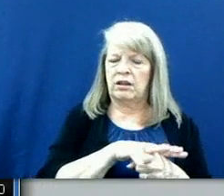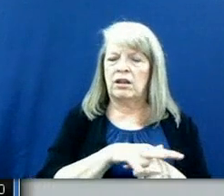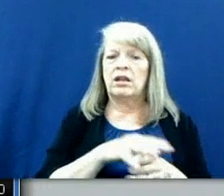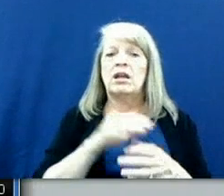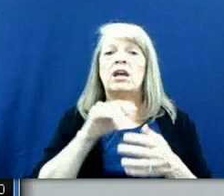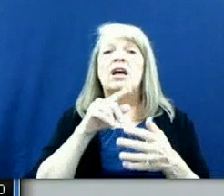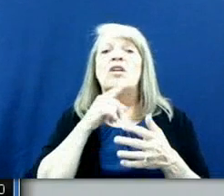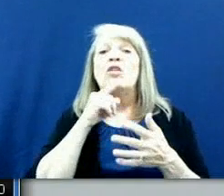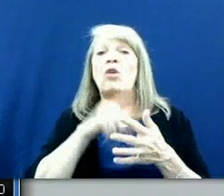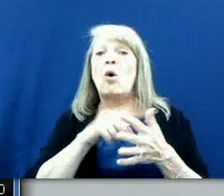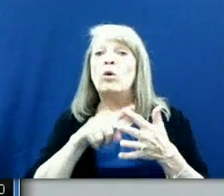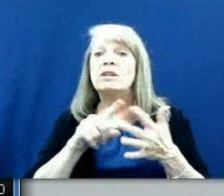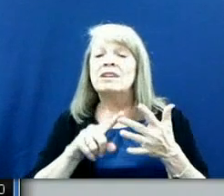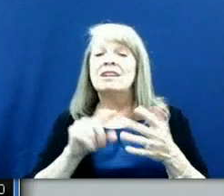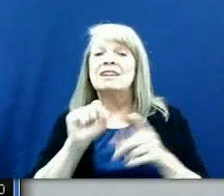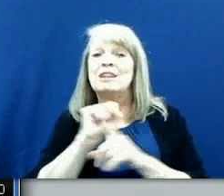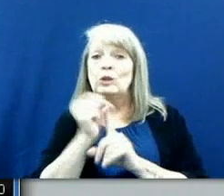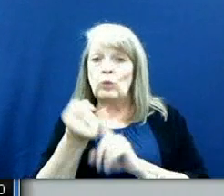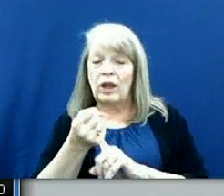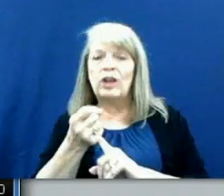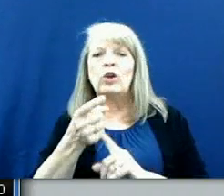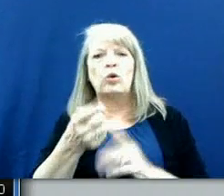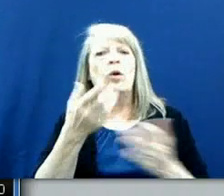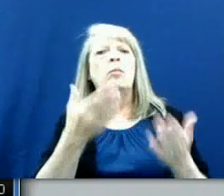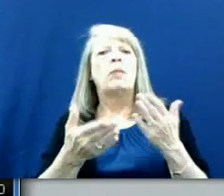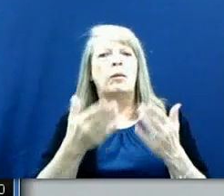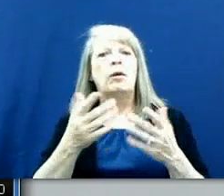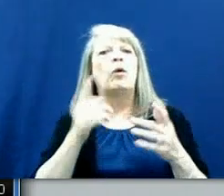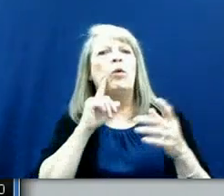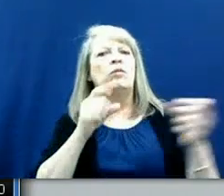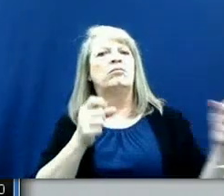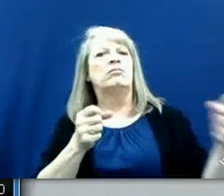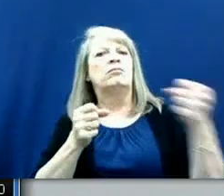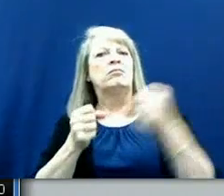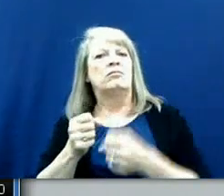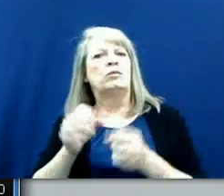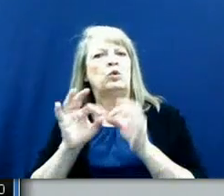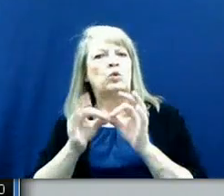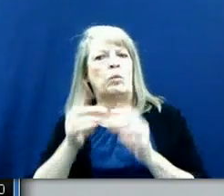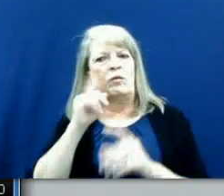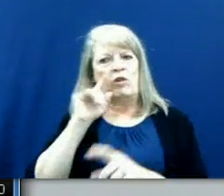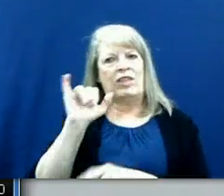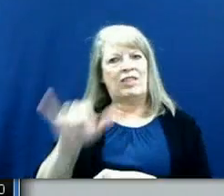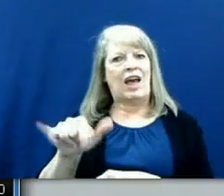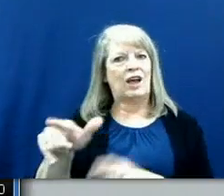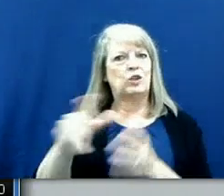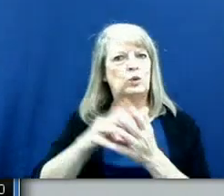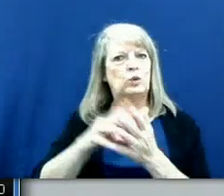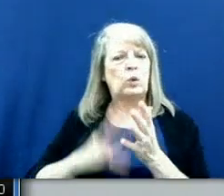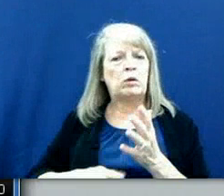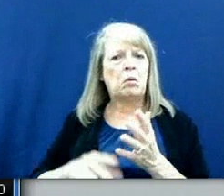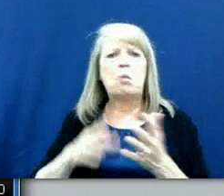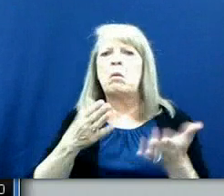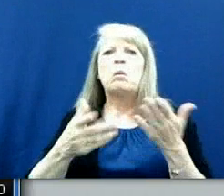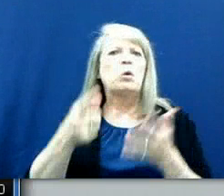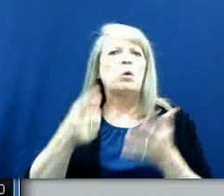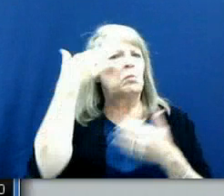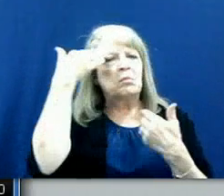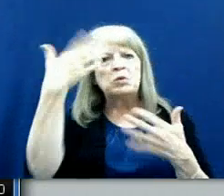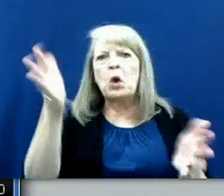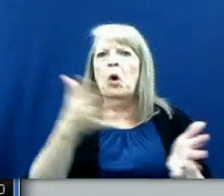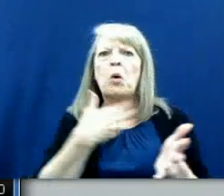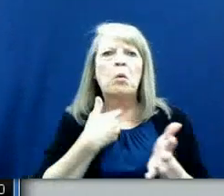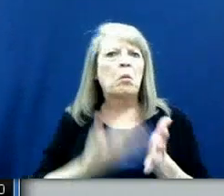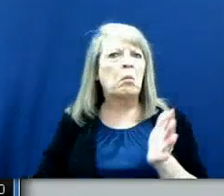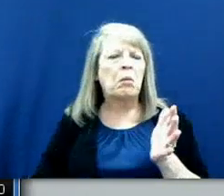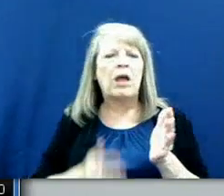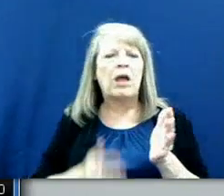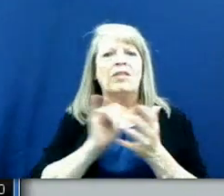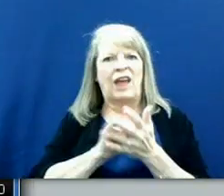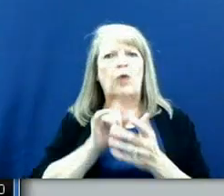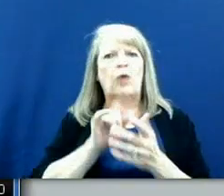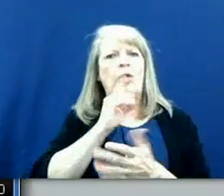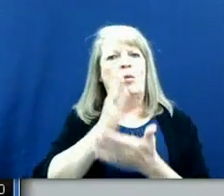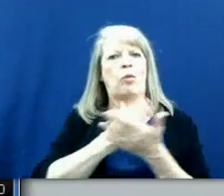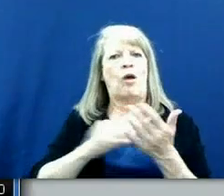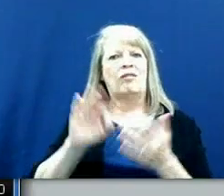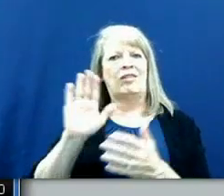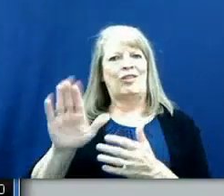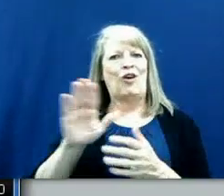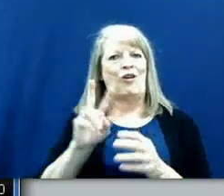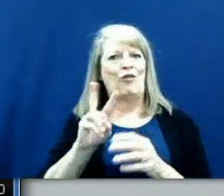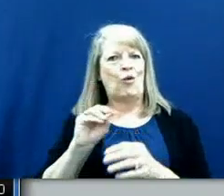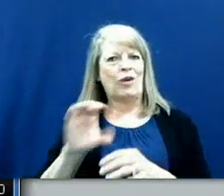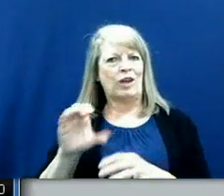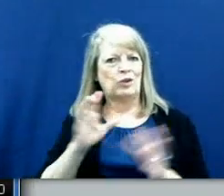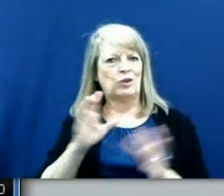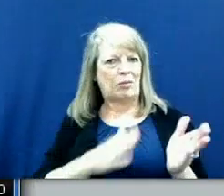These are situations where you may be asked to interpret directly for the student and not realize that this is part of their vocational